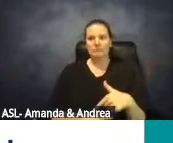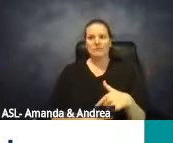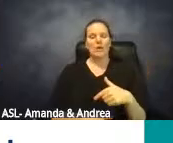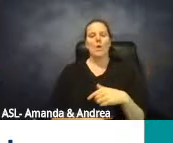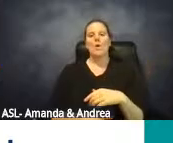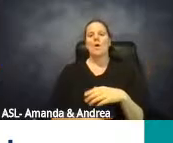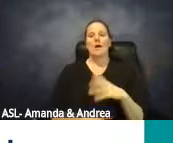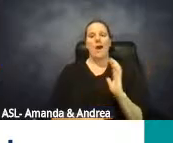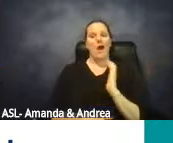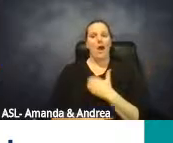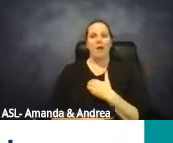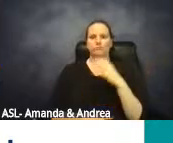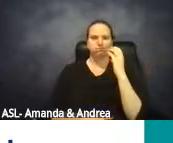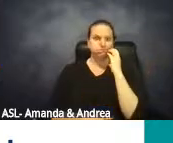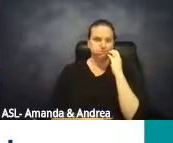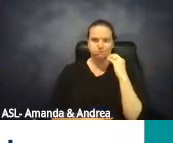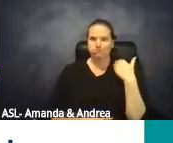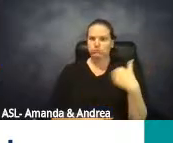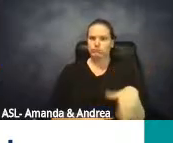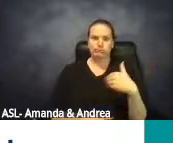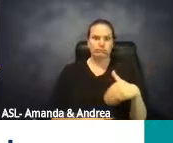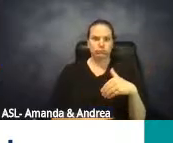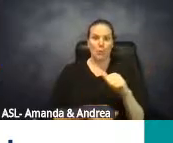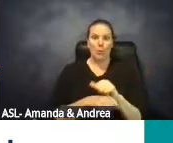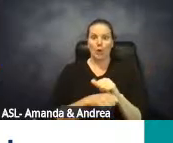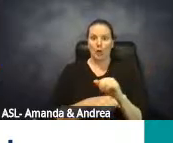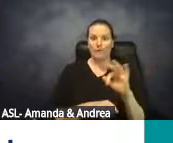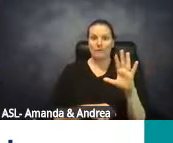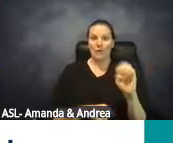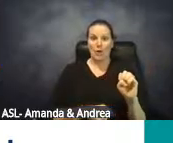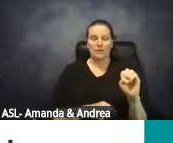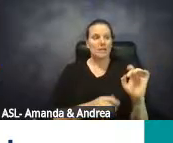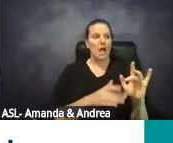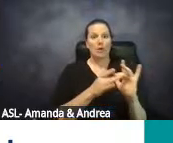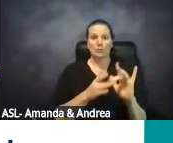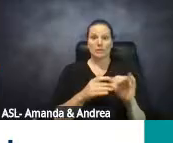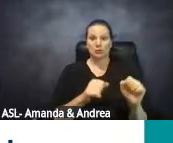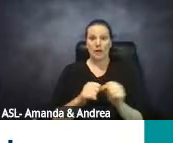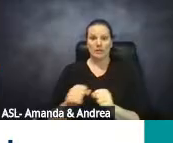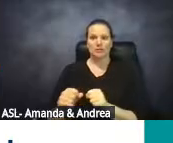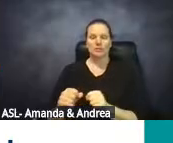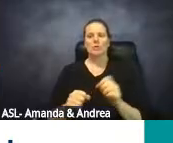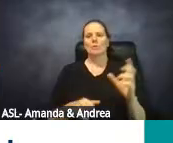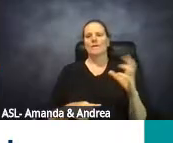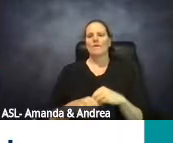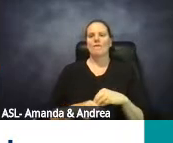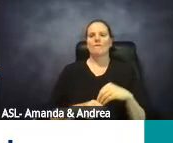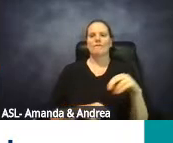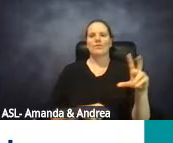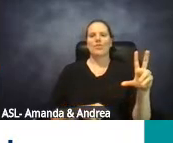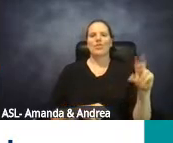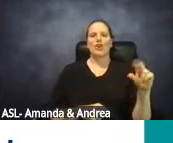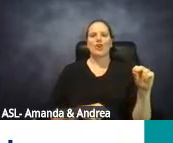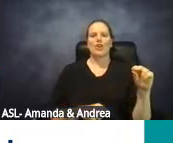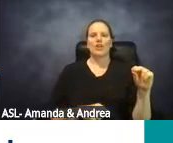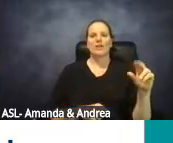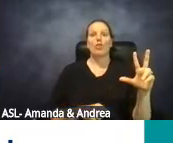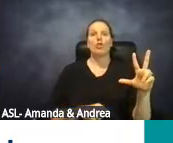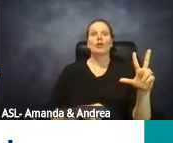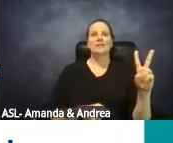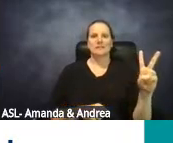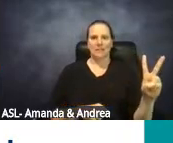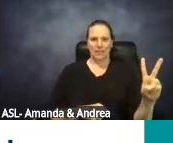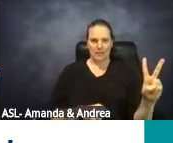very robust workforce outreach strategies, and we participated in the 32nd annual Awami Trade